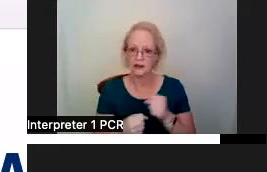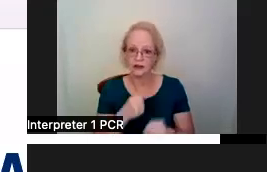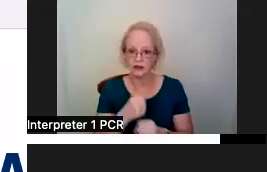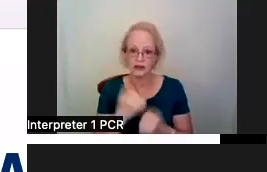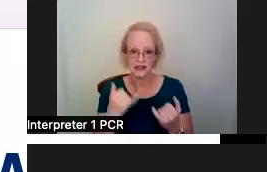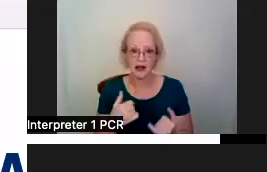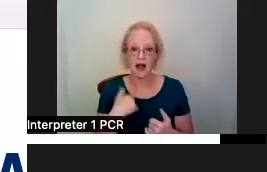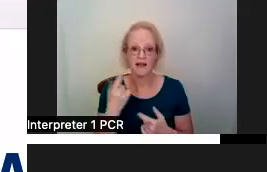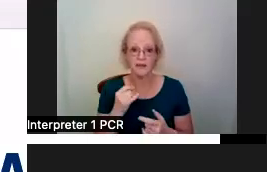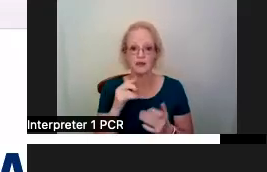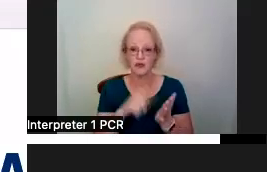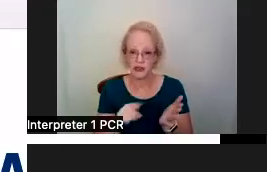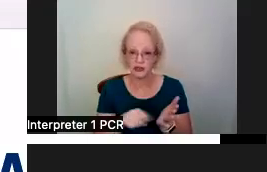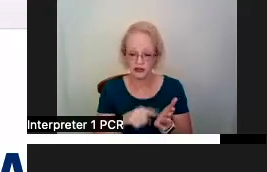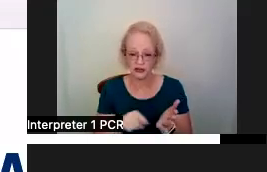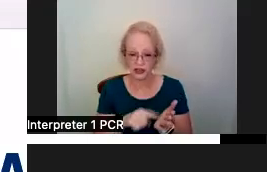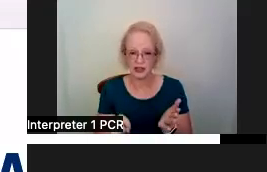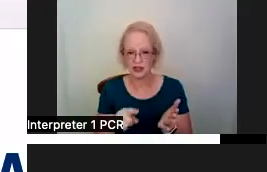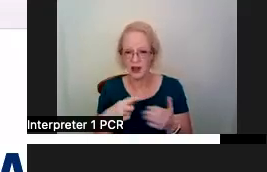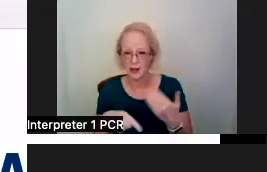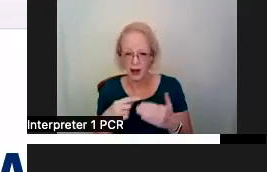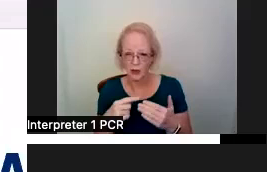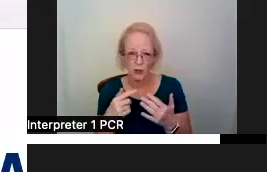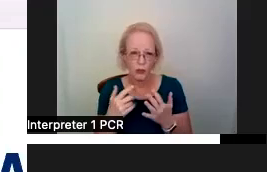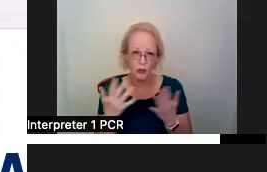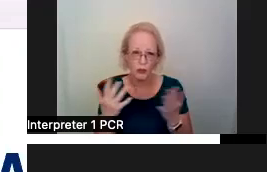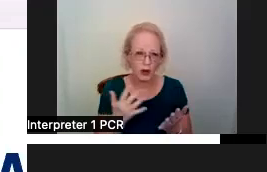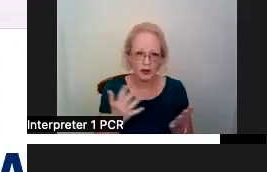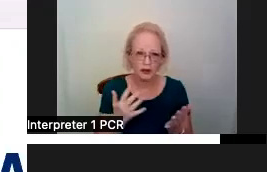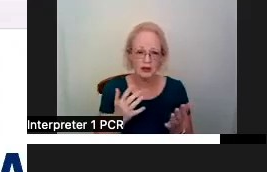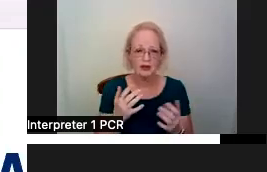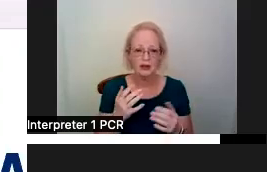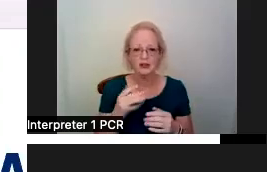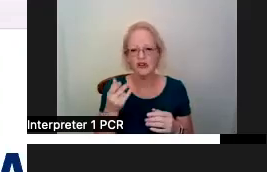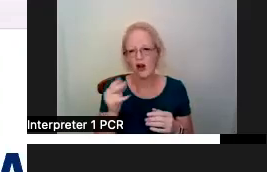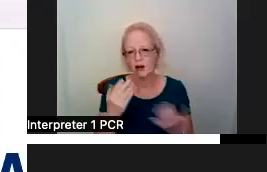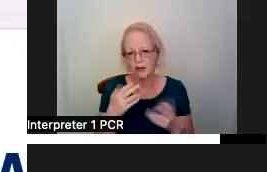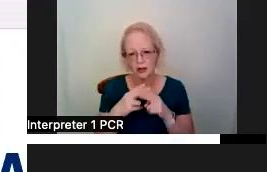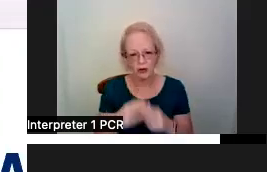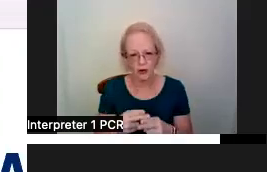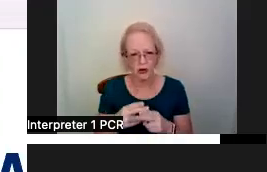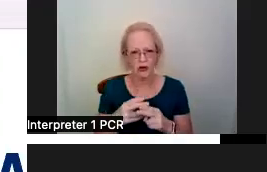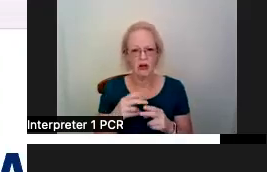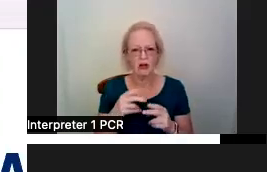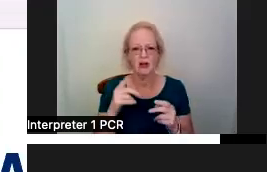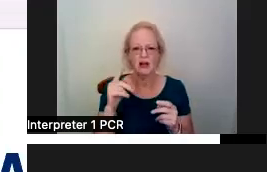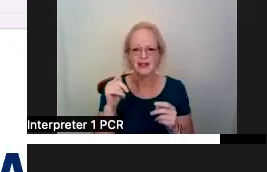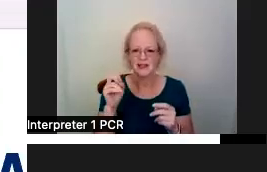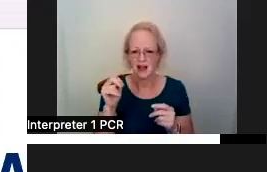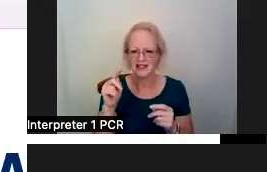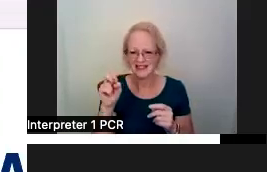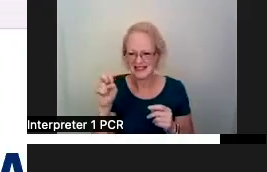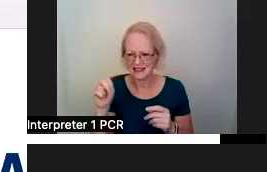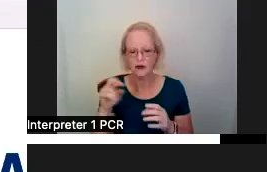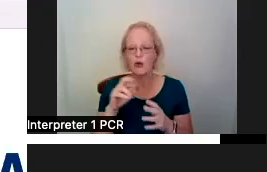researching premises around what David John will call a tontine, what in Canada they call